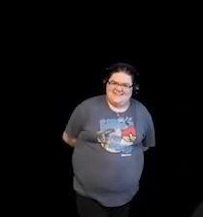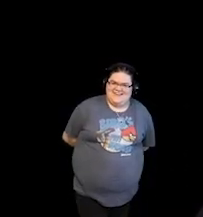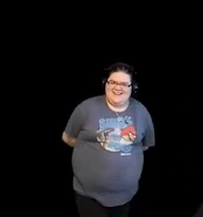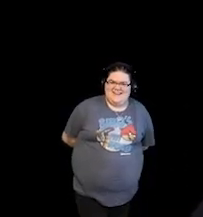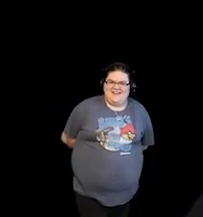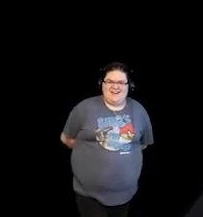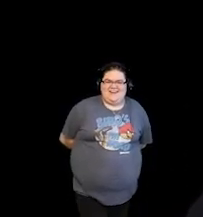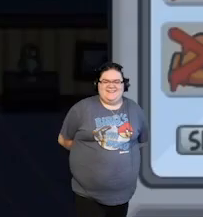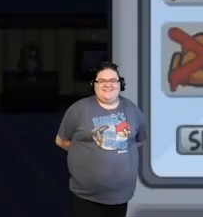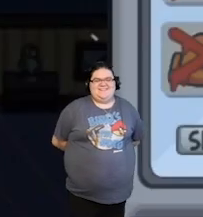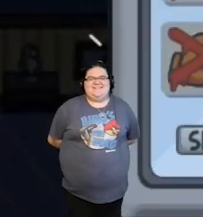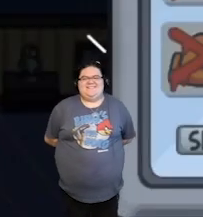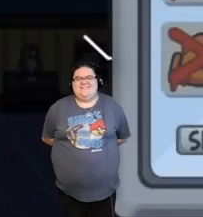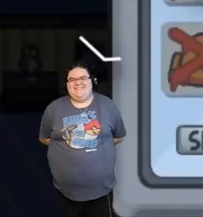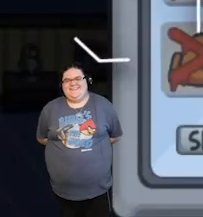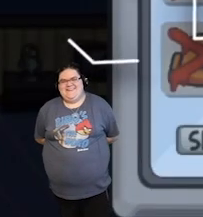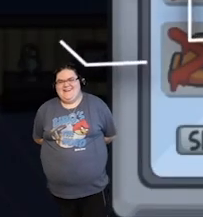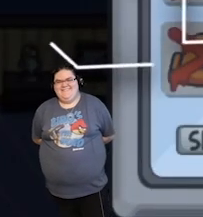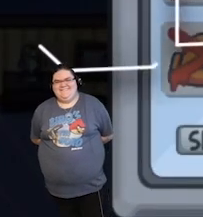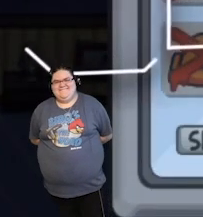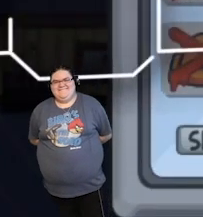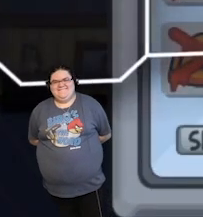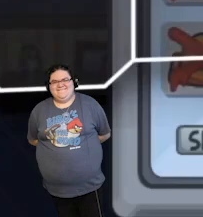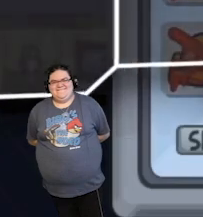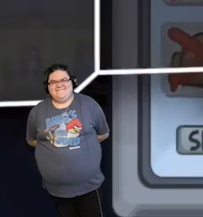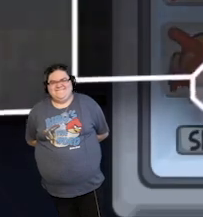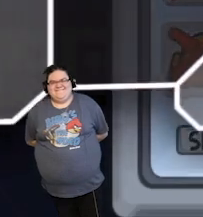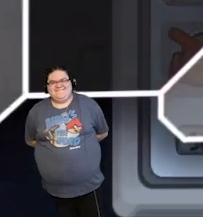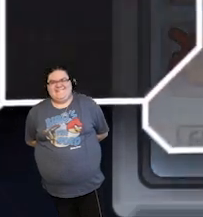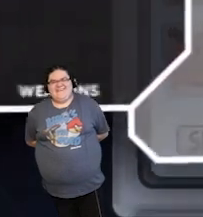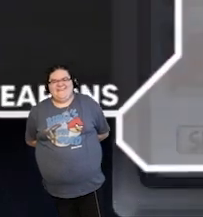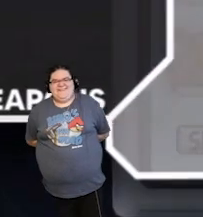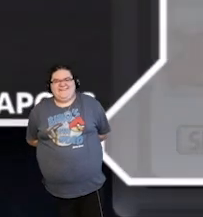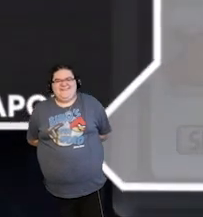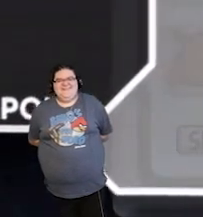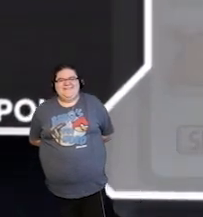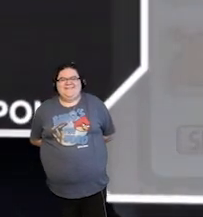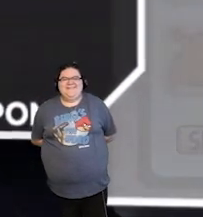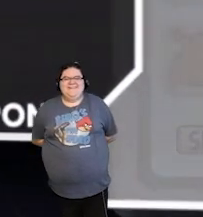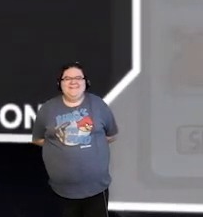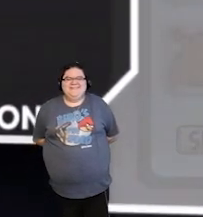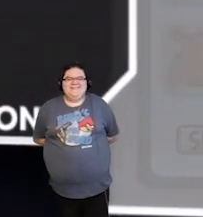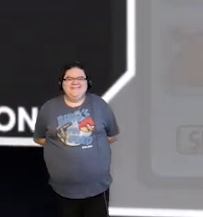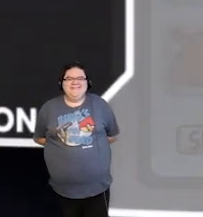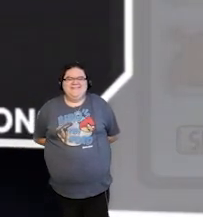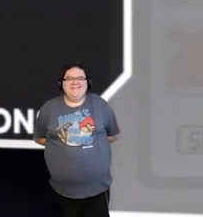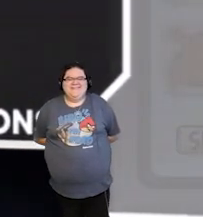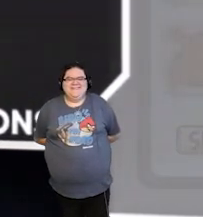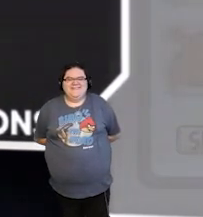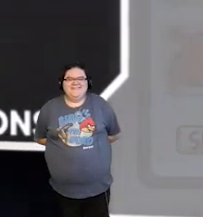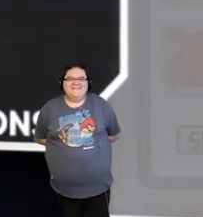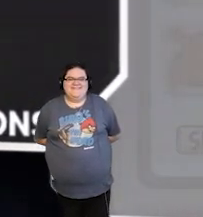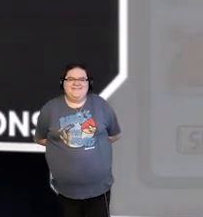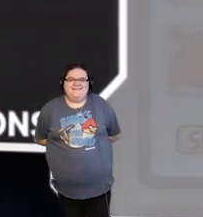eye on Lockie, okay? We saw Simon on vitals. Lights went out. I went down to unlock the door on the way out, and then-